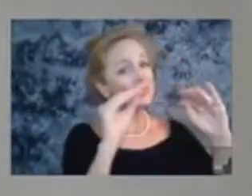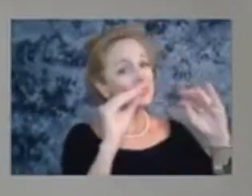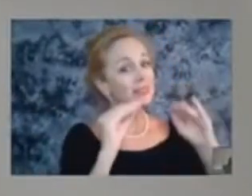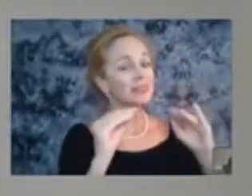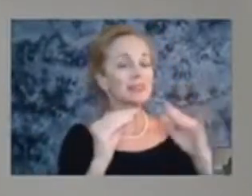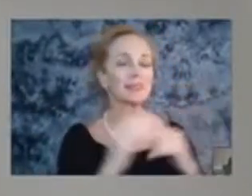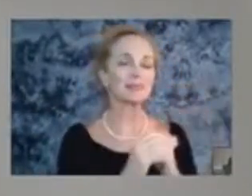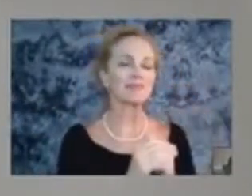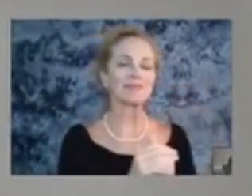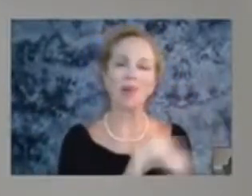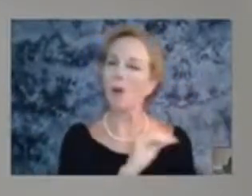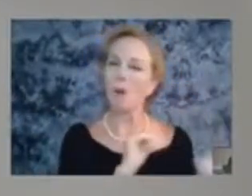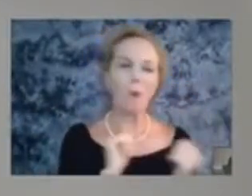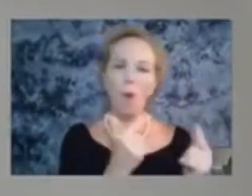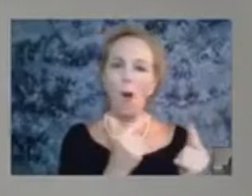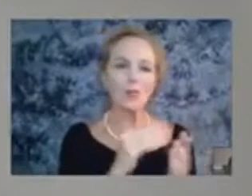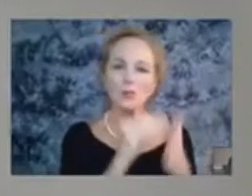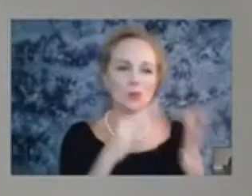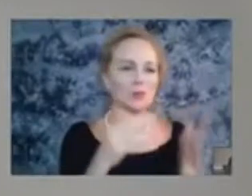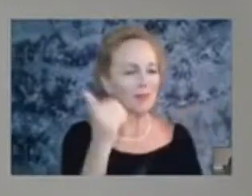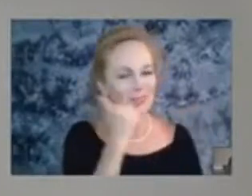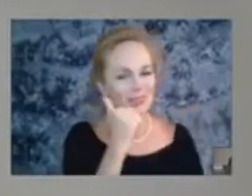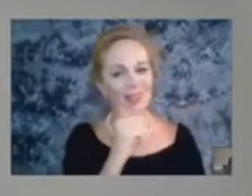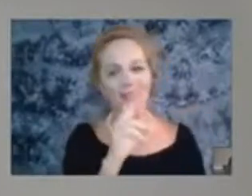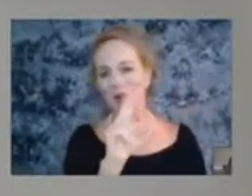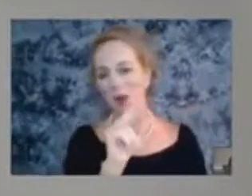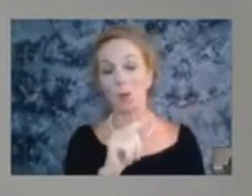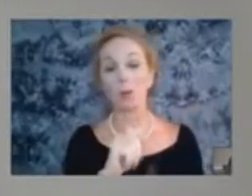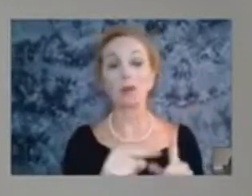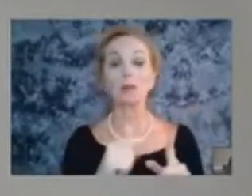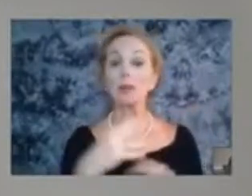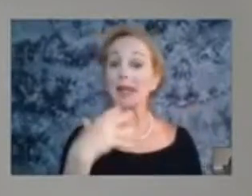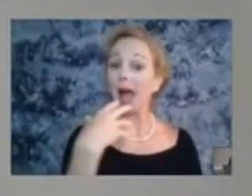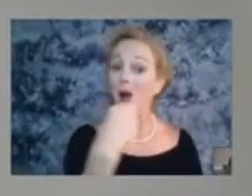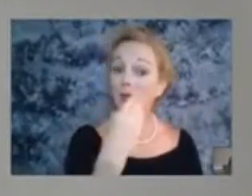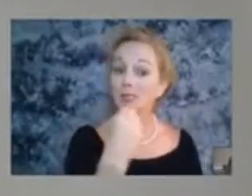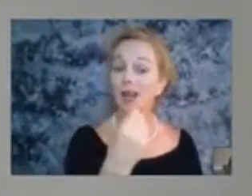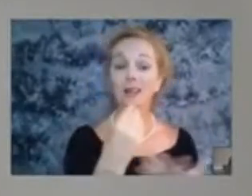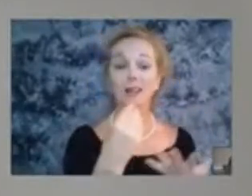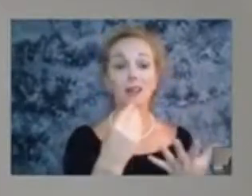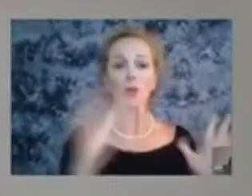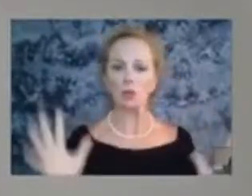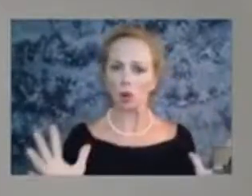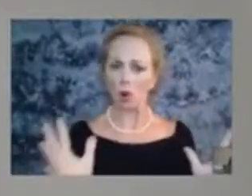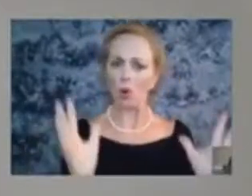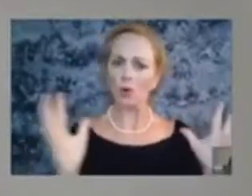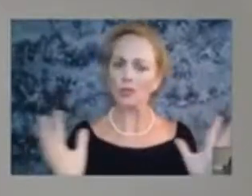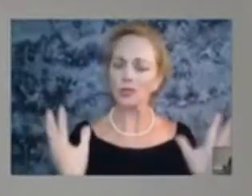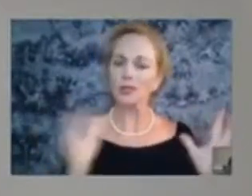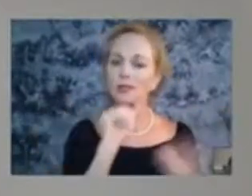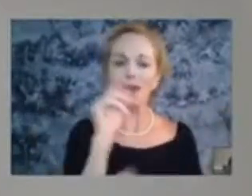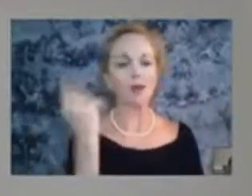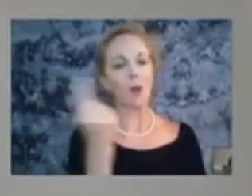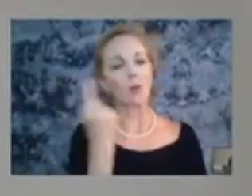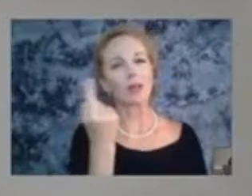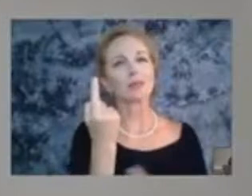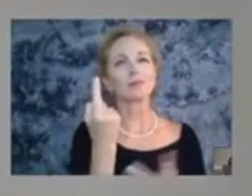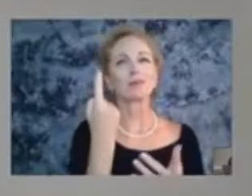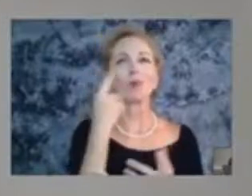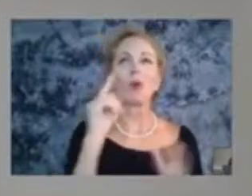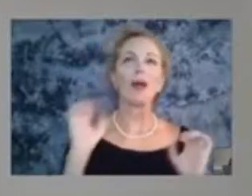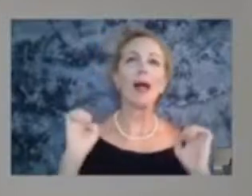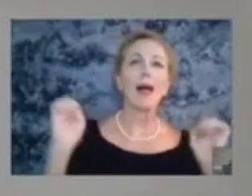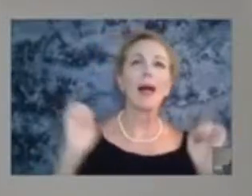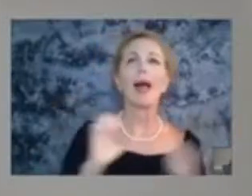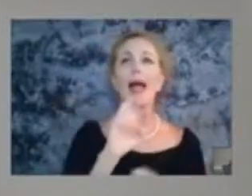for all students every day. But being able to get outdoors is something that we want to make sure that we encourage, not just from a recess perspective, but an instructional perspective